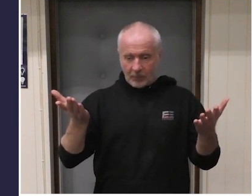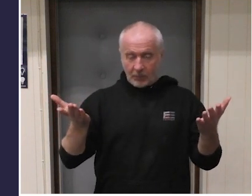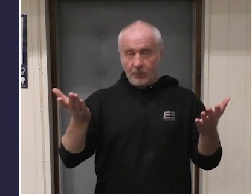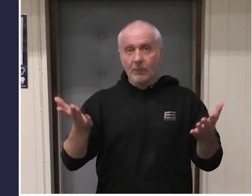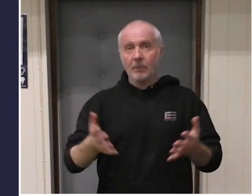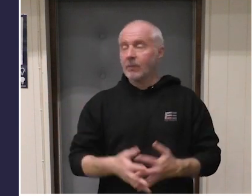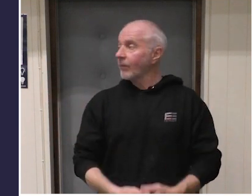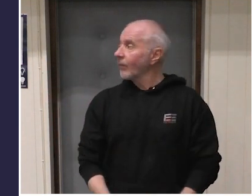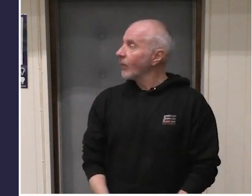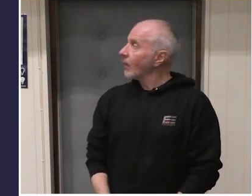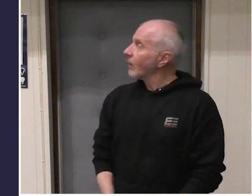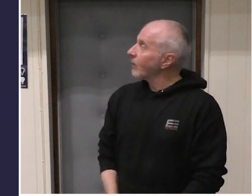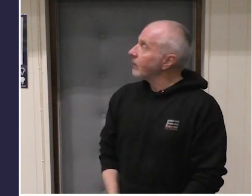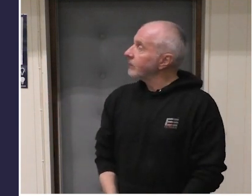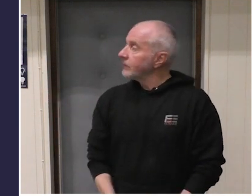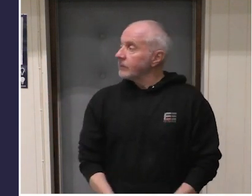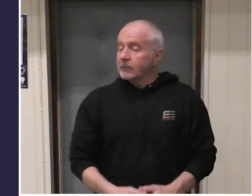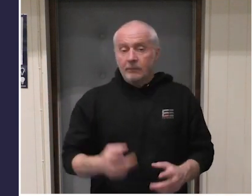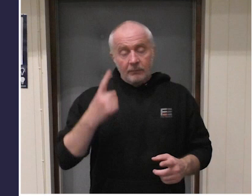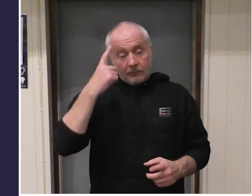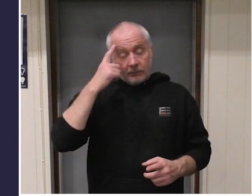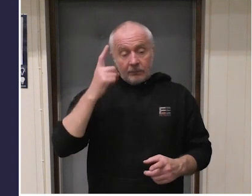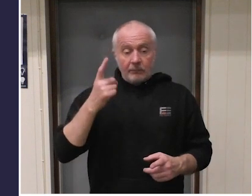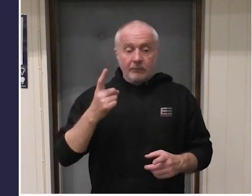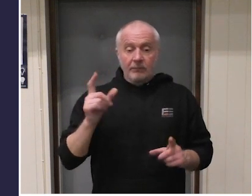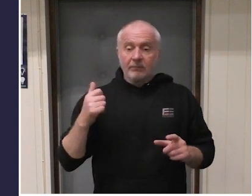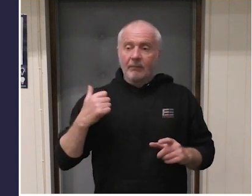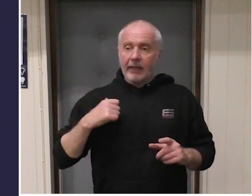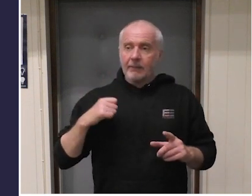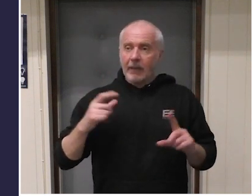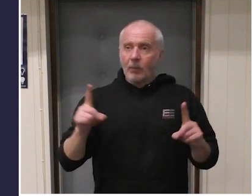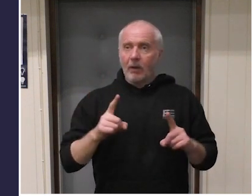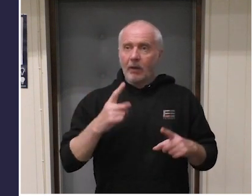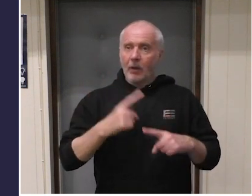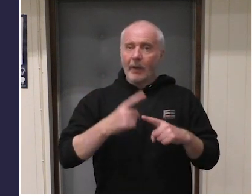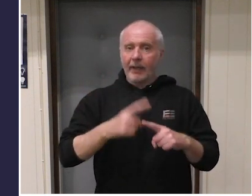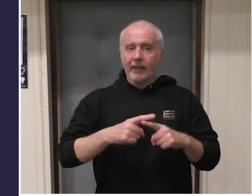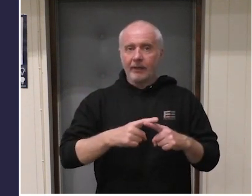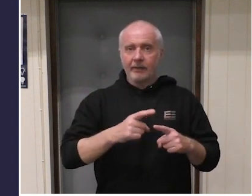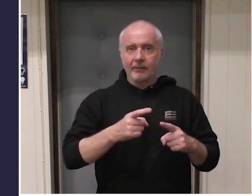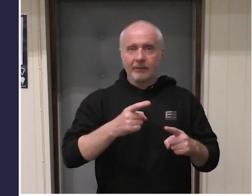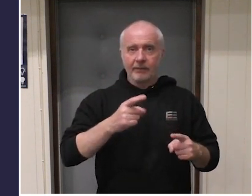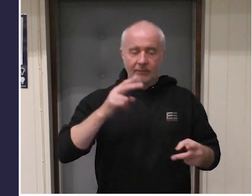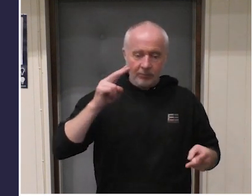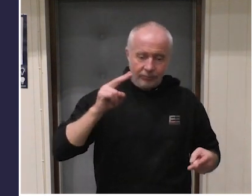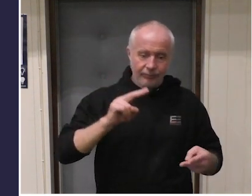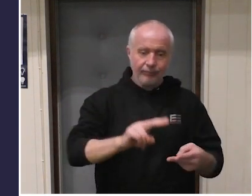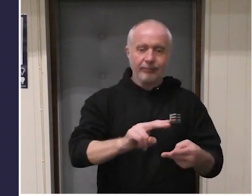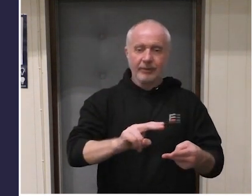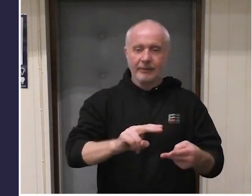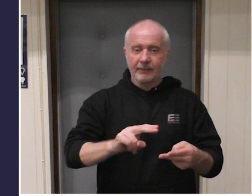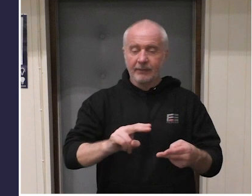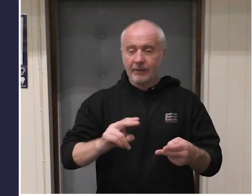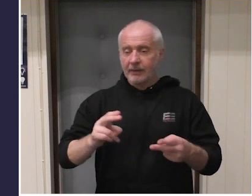And it turns out one of the predictions of this model is that you get more rapid speciation as a function of population size. As you decrease